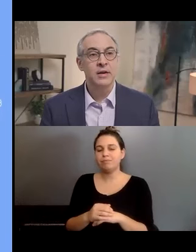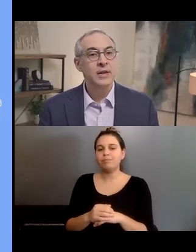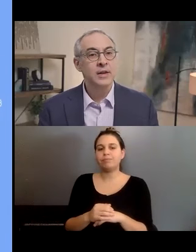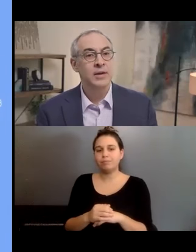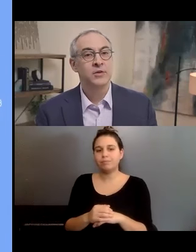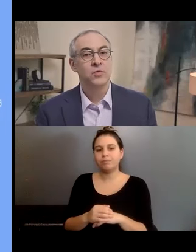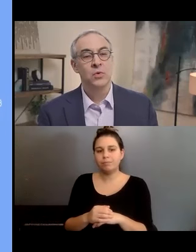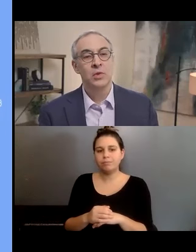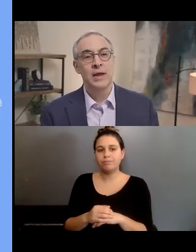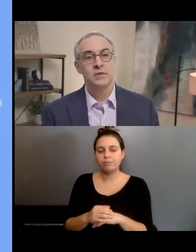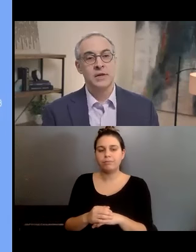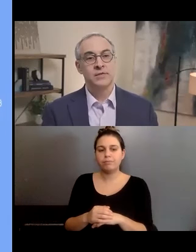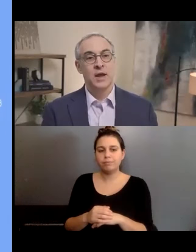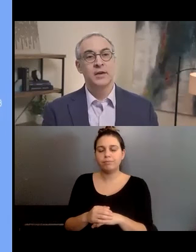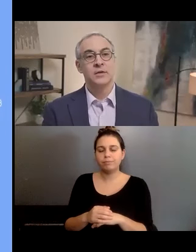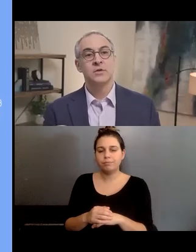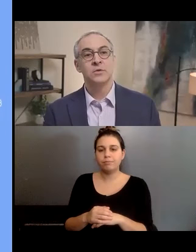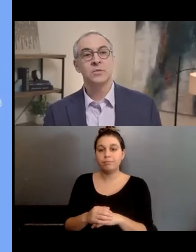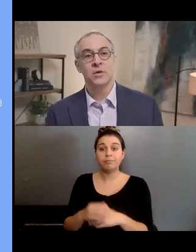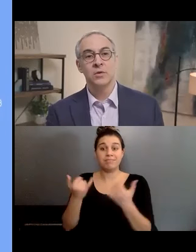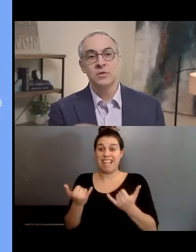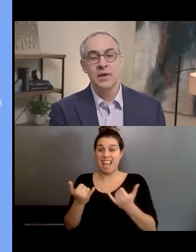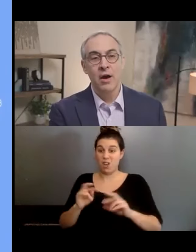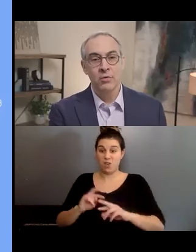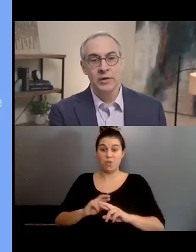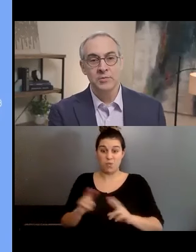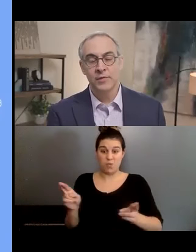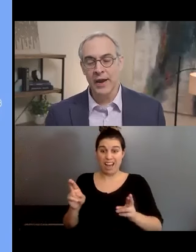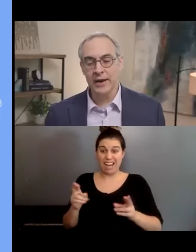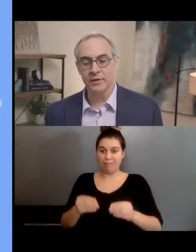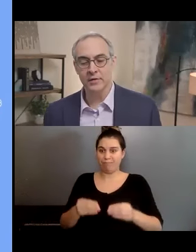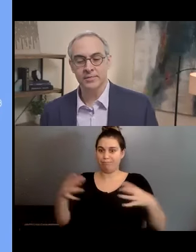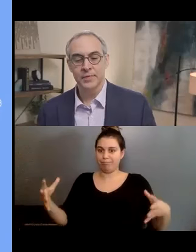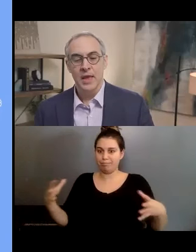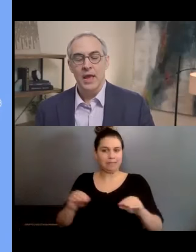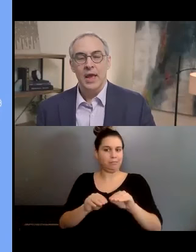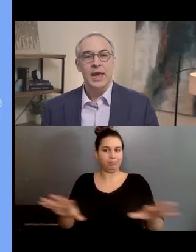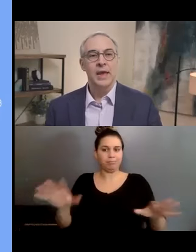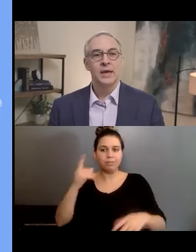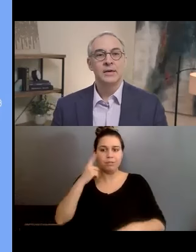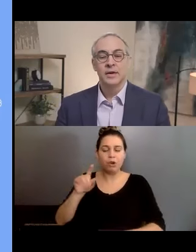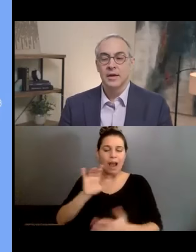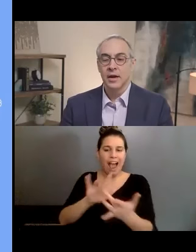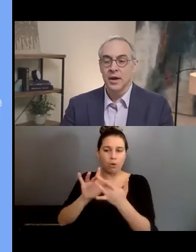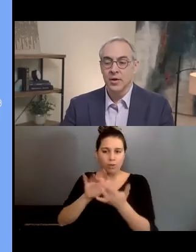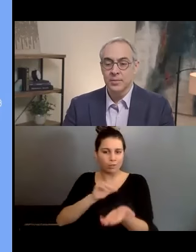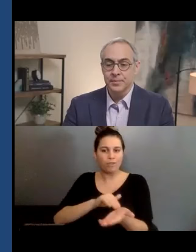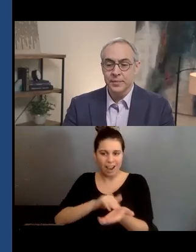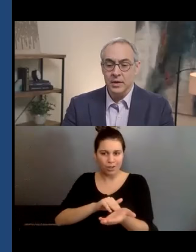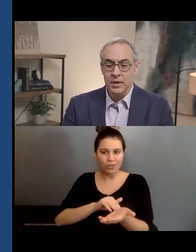they're now getting ready to roll out SafeSide to those outreach providers. And